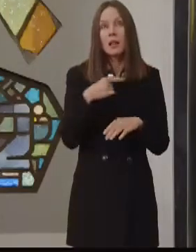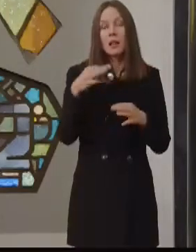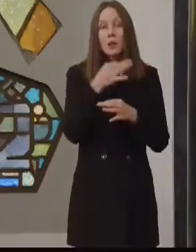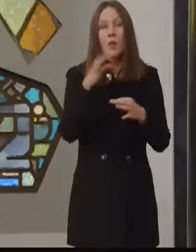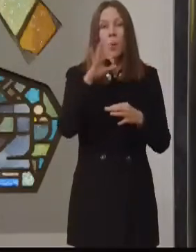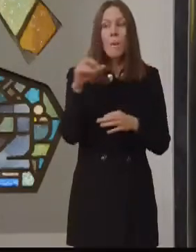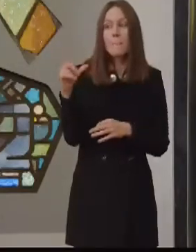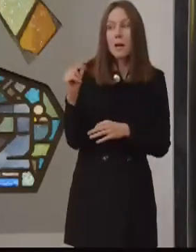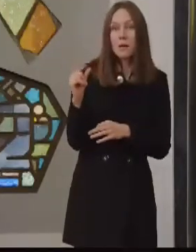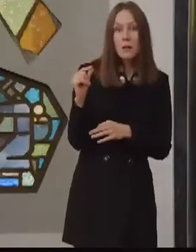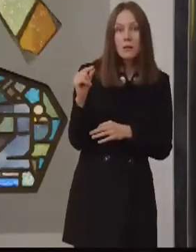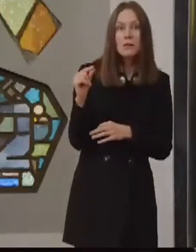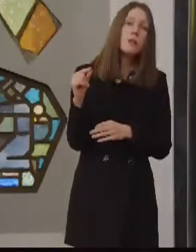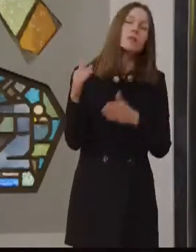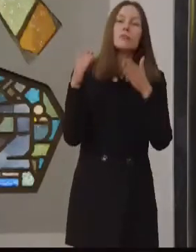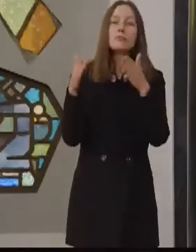of a partnership.